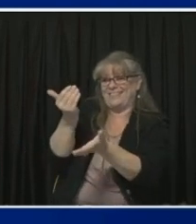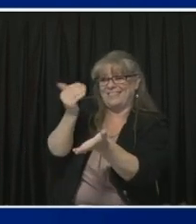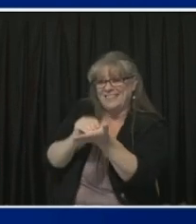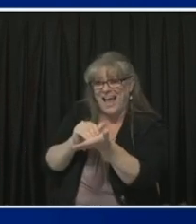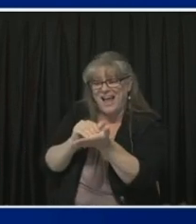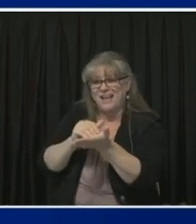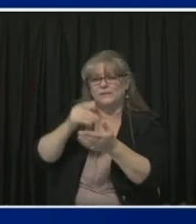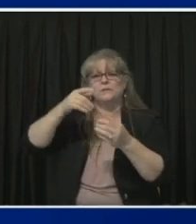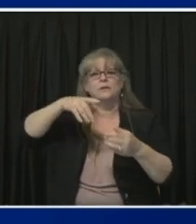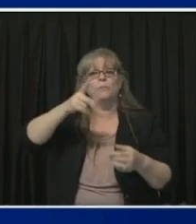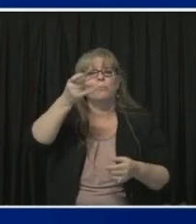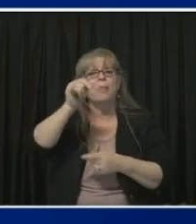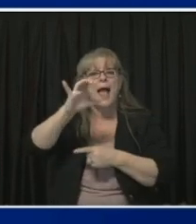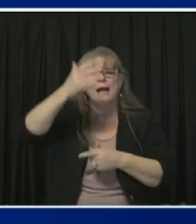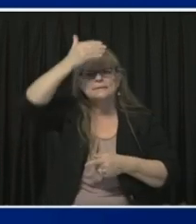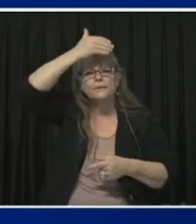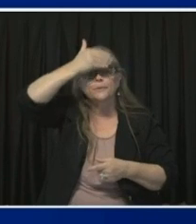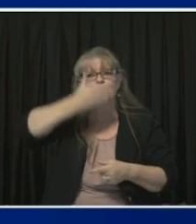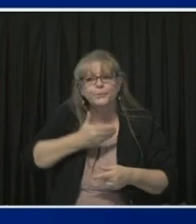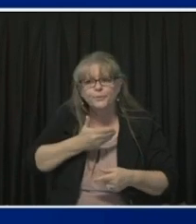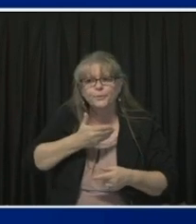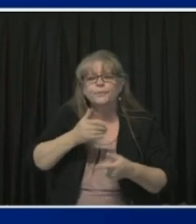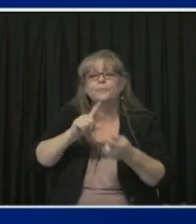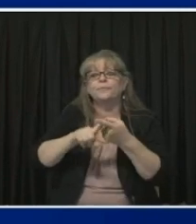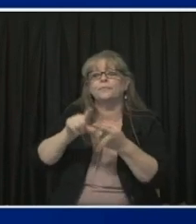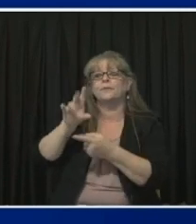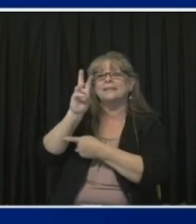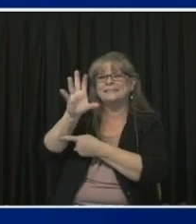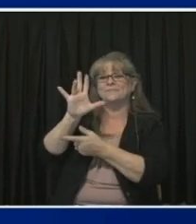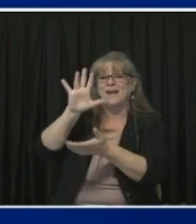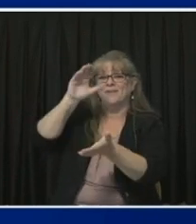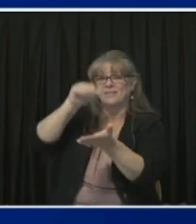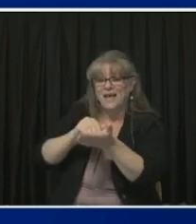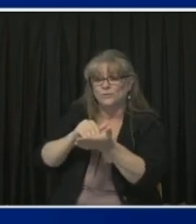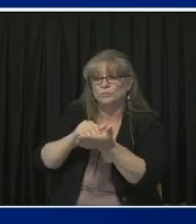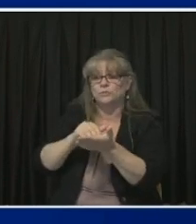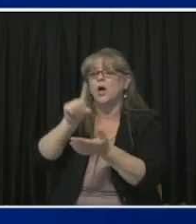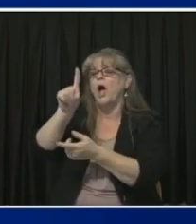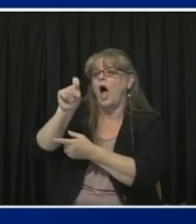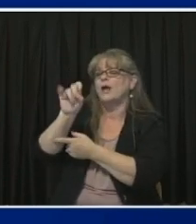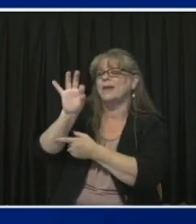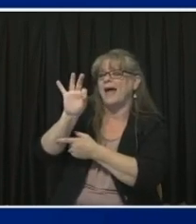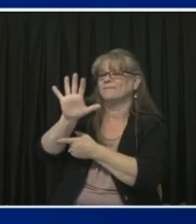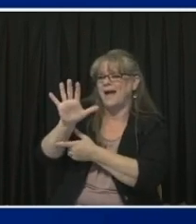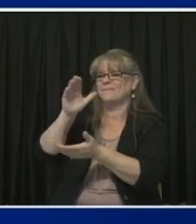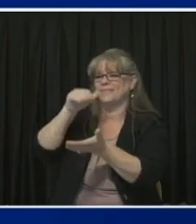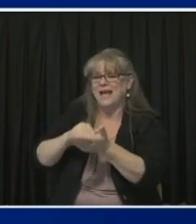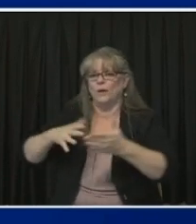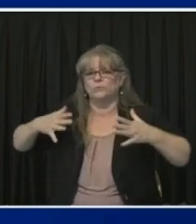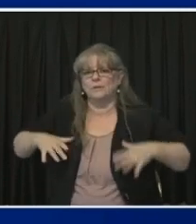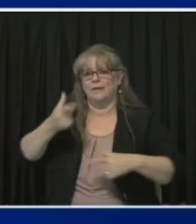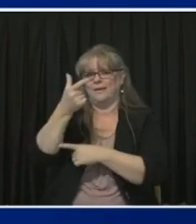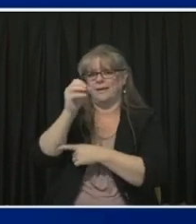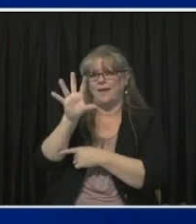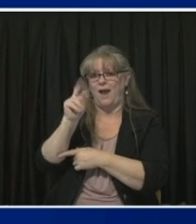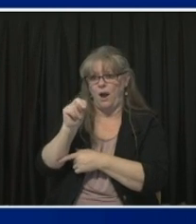gowns, 1.6 million gloves, 534,000 N95 masks. And just to